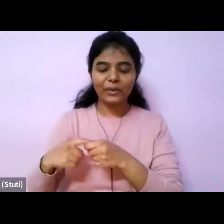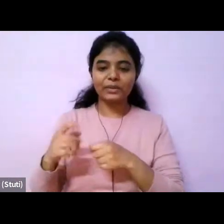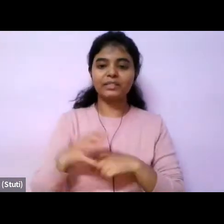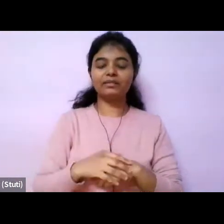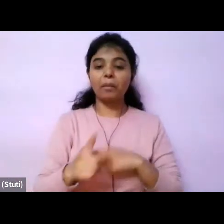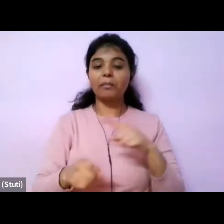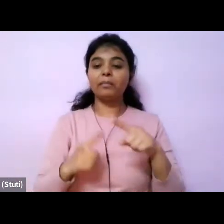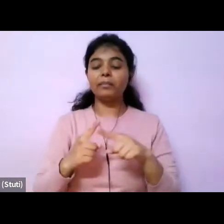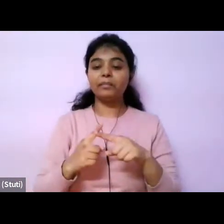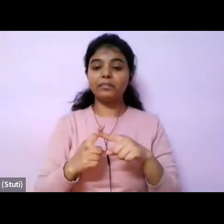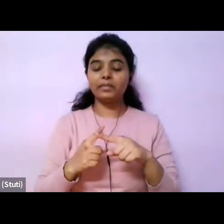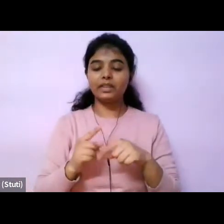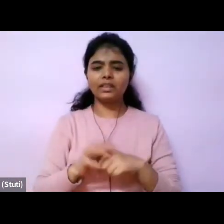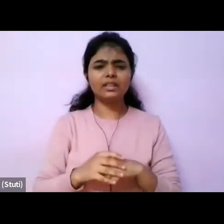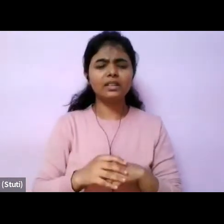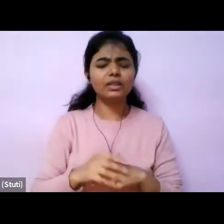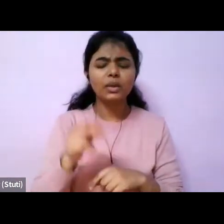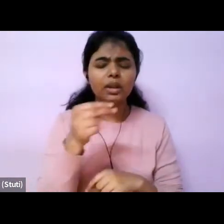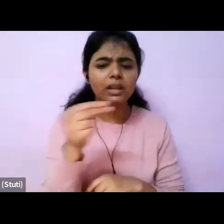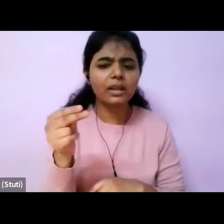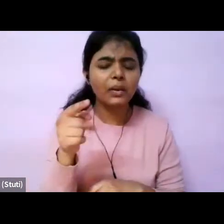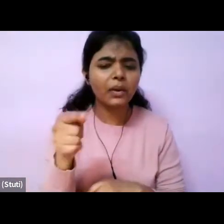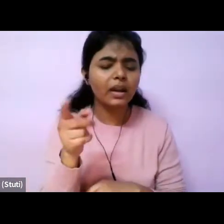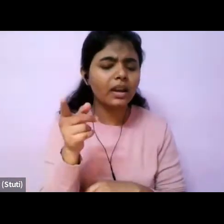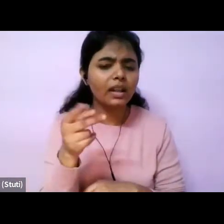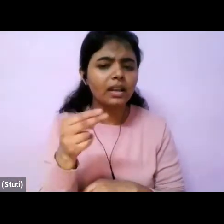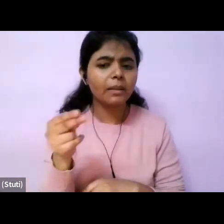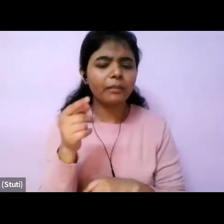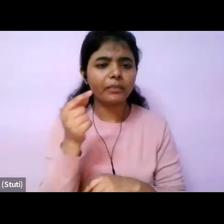Mashimo. Sorry, your name is?